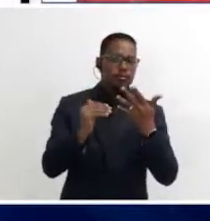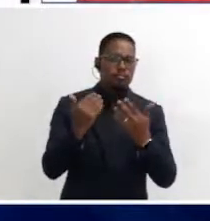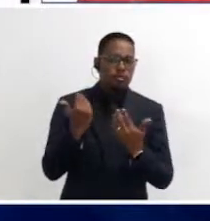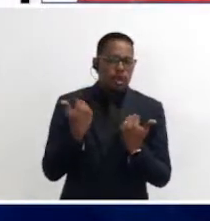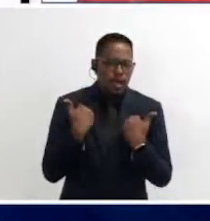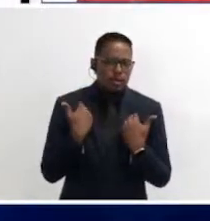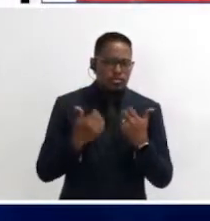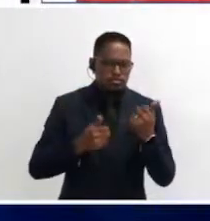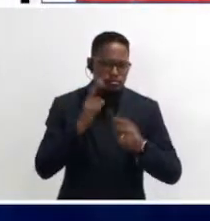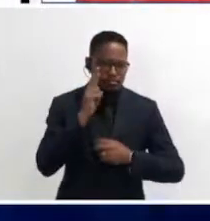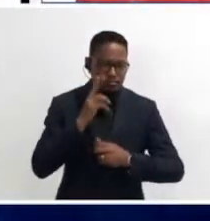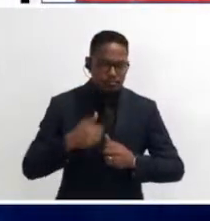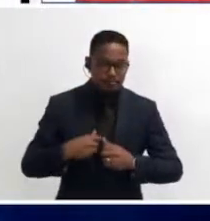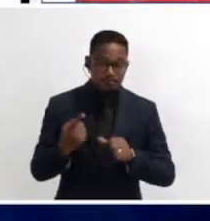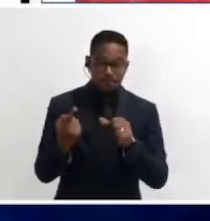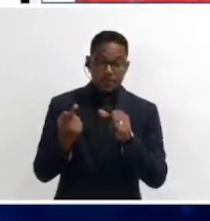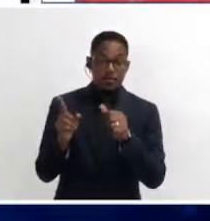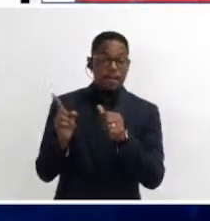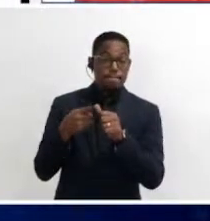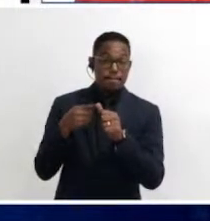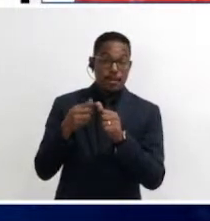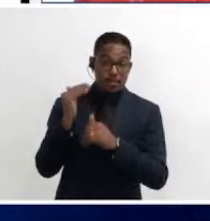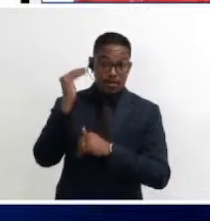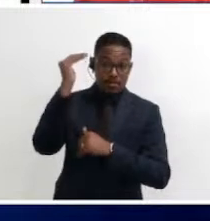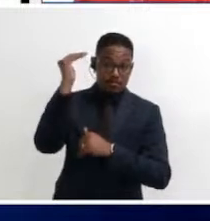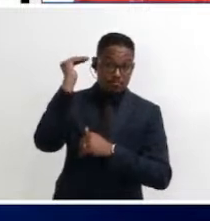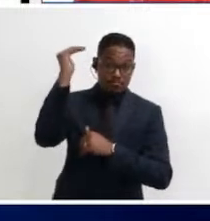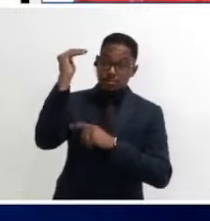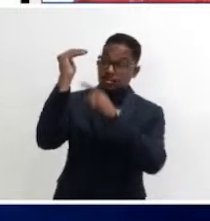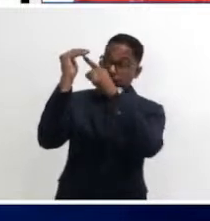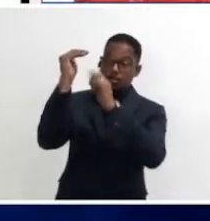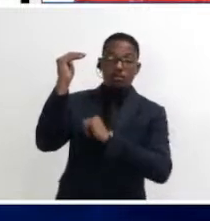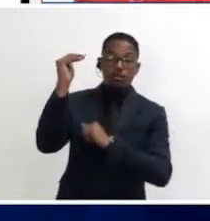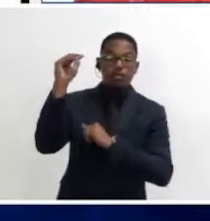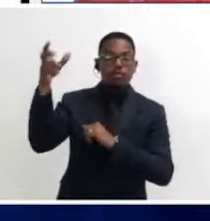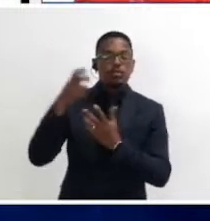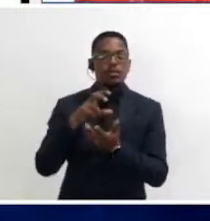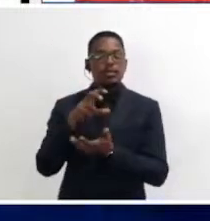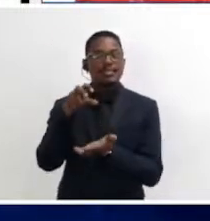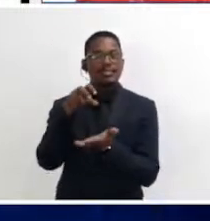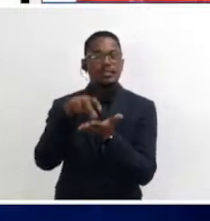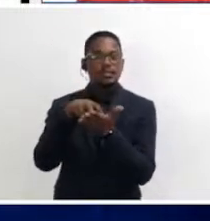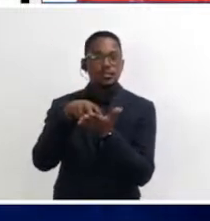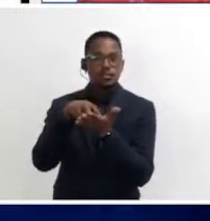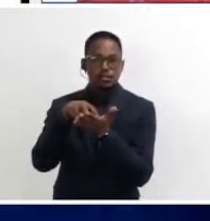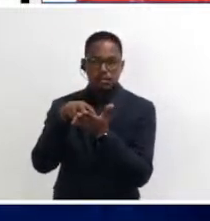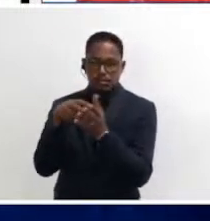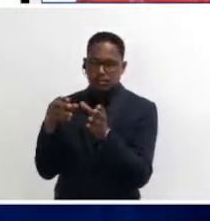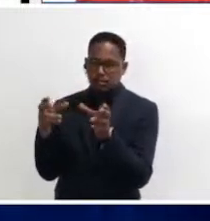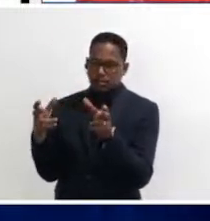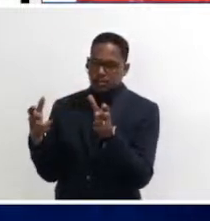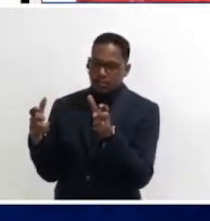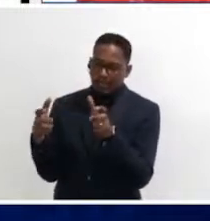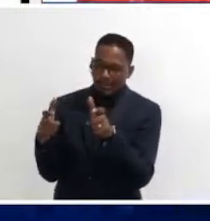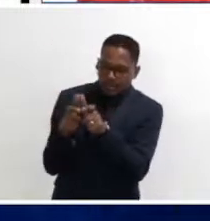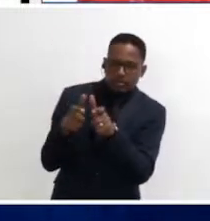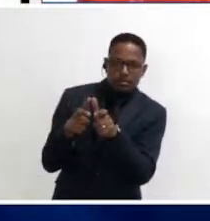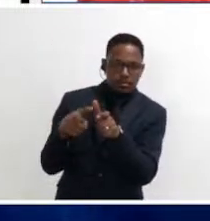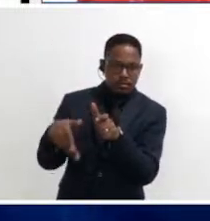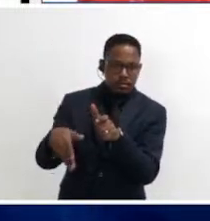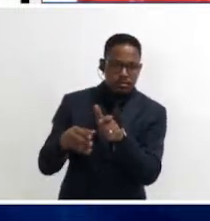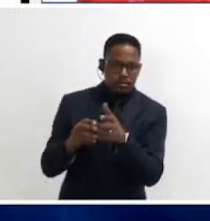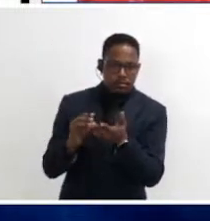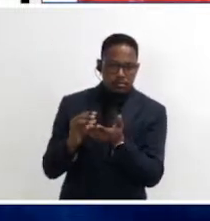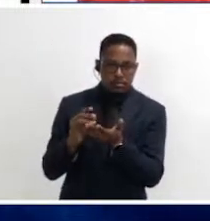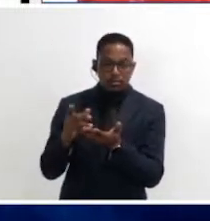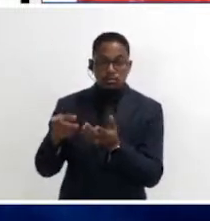assembly is that assembly that encapsulates just the chip. And then that package, when it's assembled onto the next level